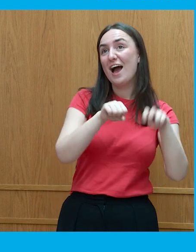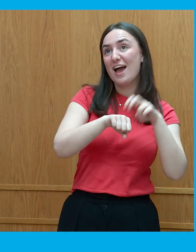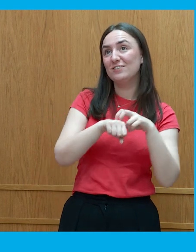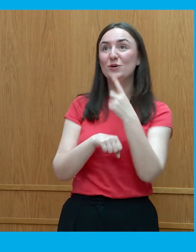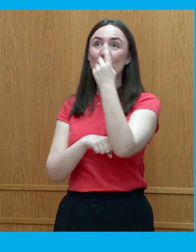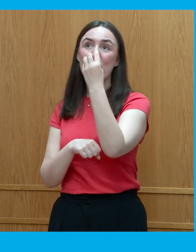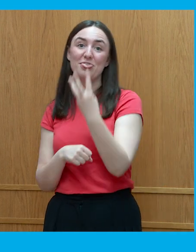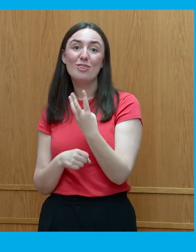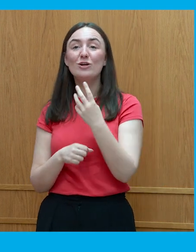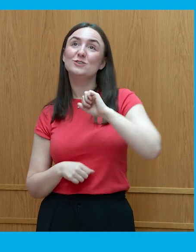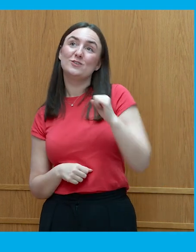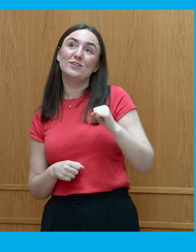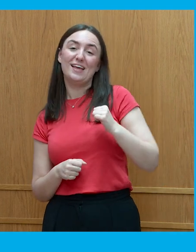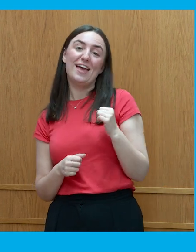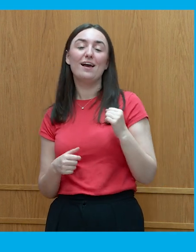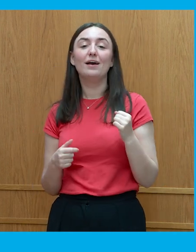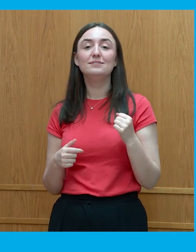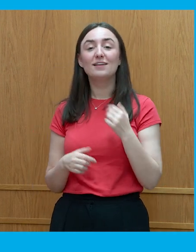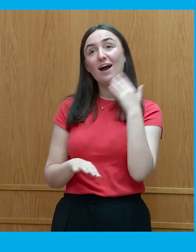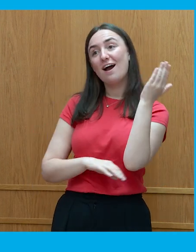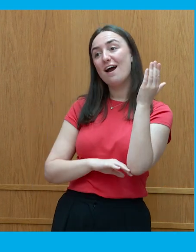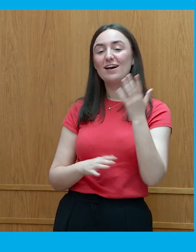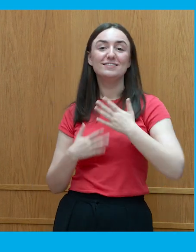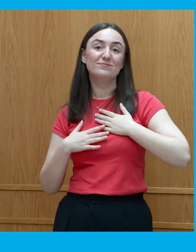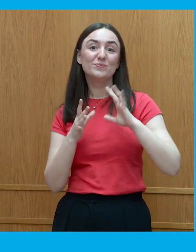Scottish, I'm fifth, you know, that sort of connection